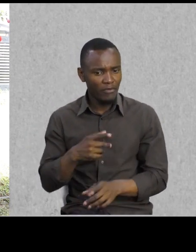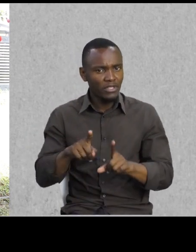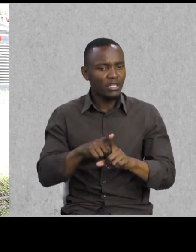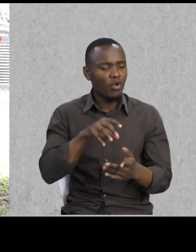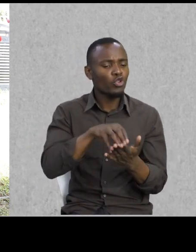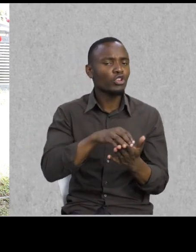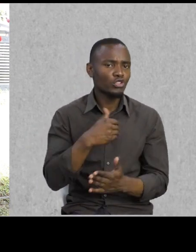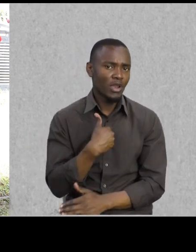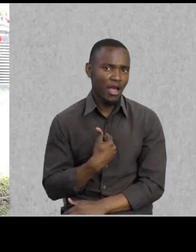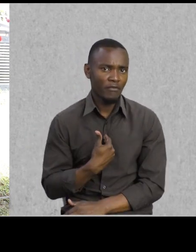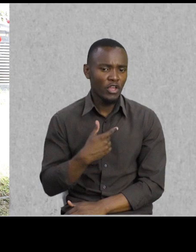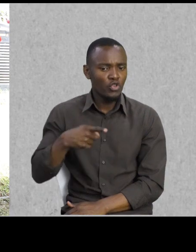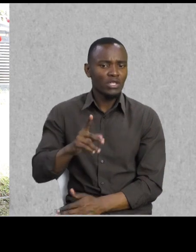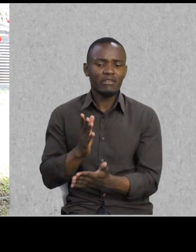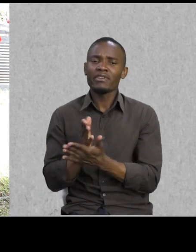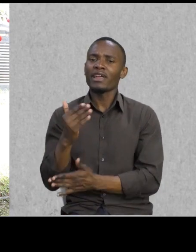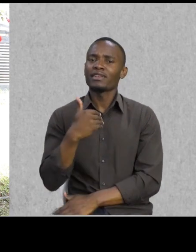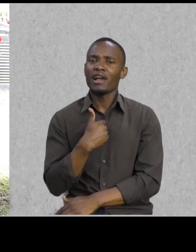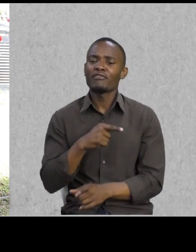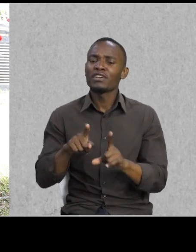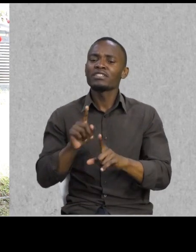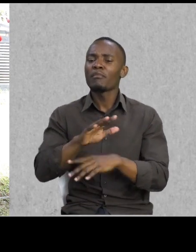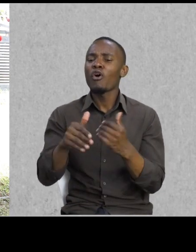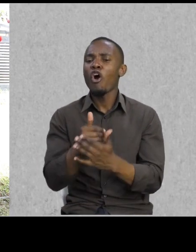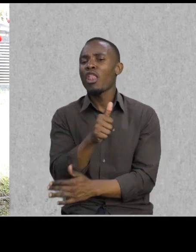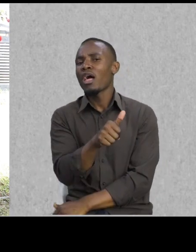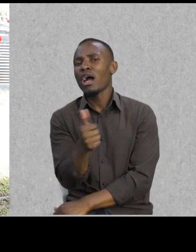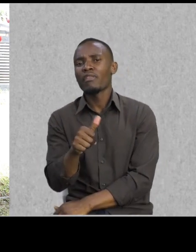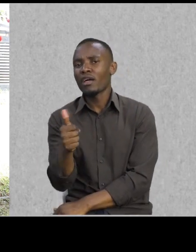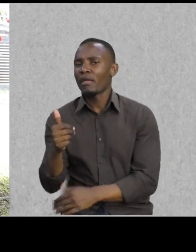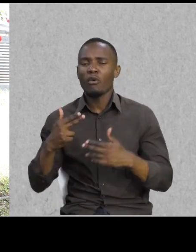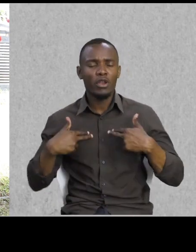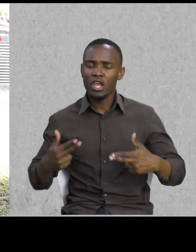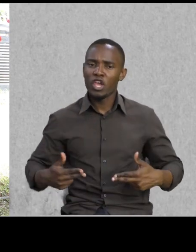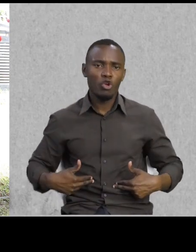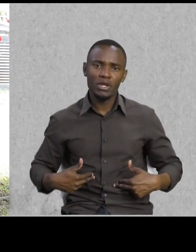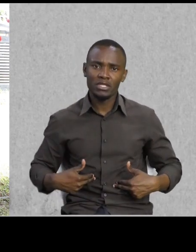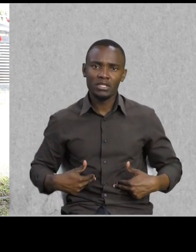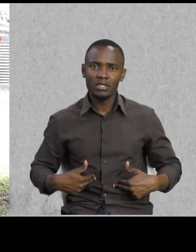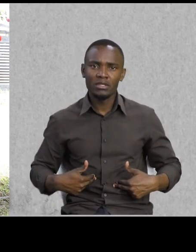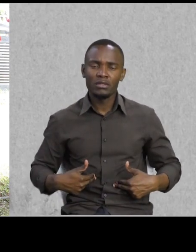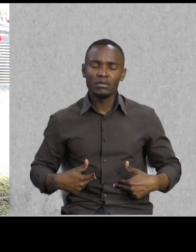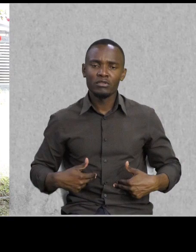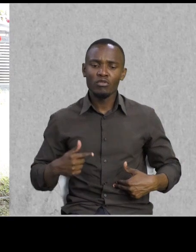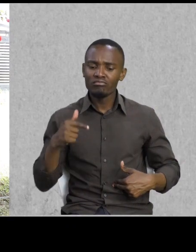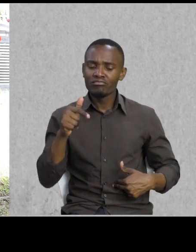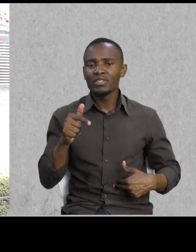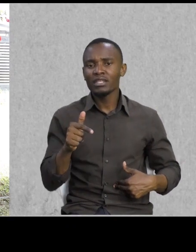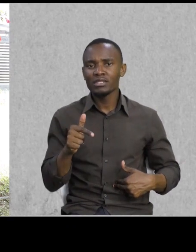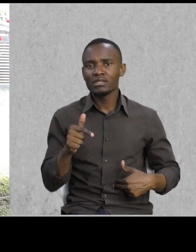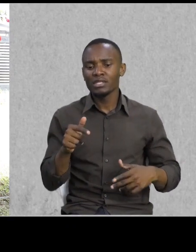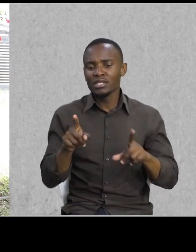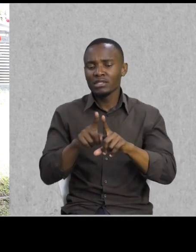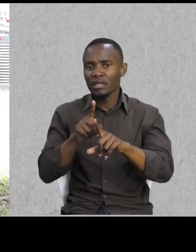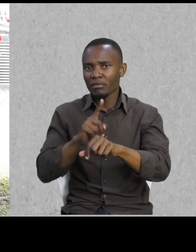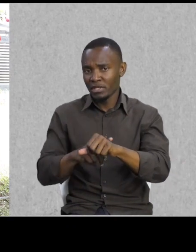have a condition, you have the right, like any other human beings. Yes, so it drove me, and while I